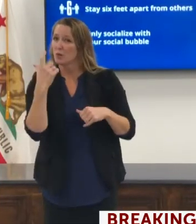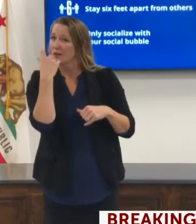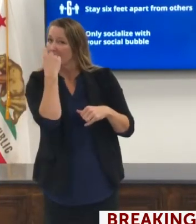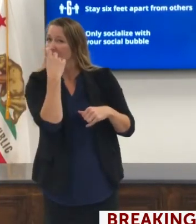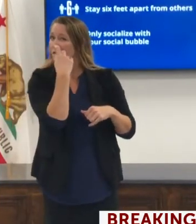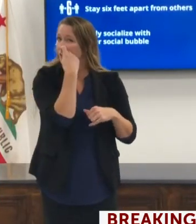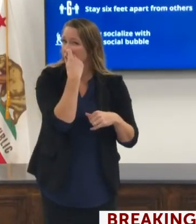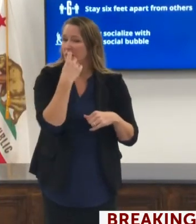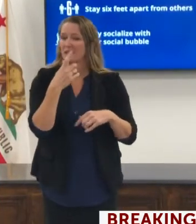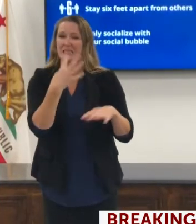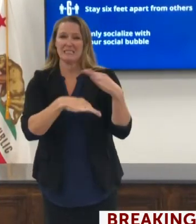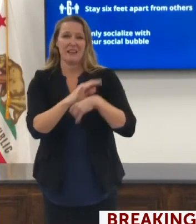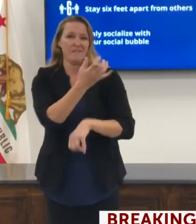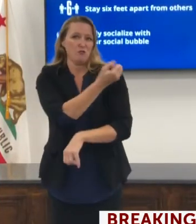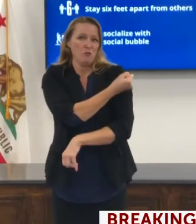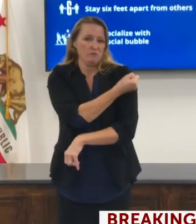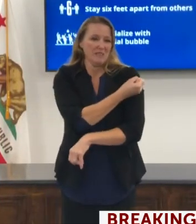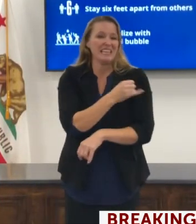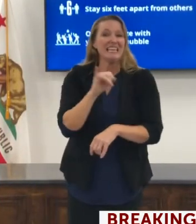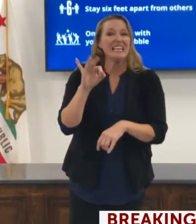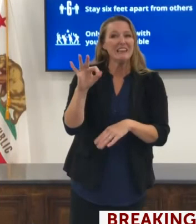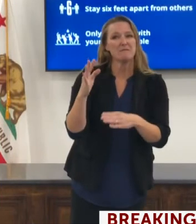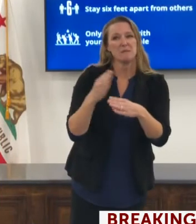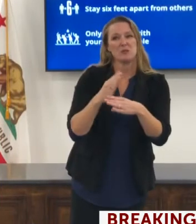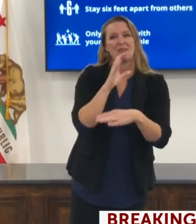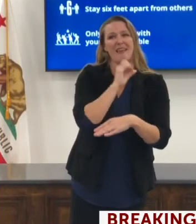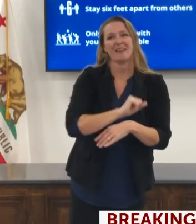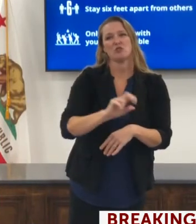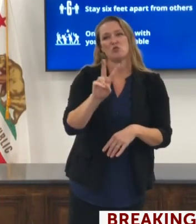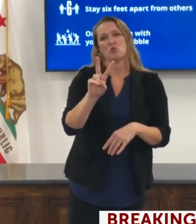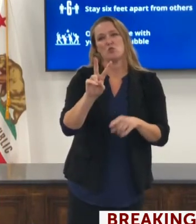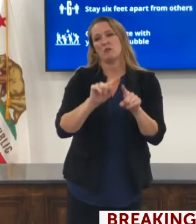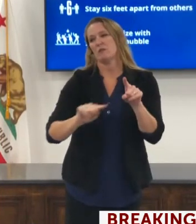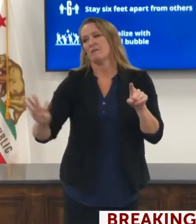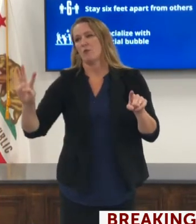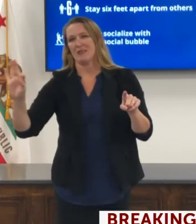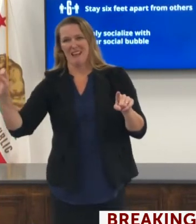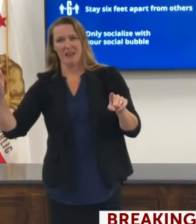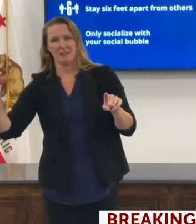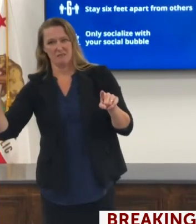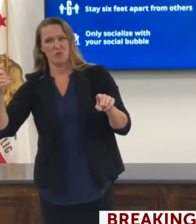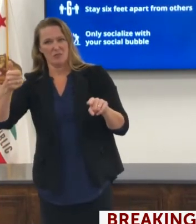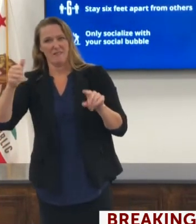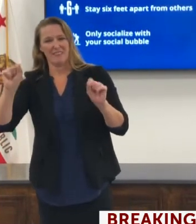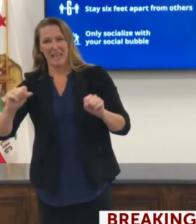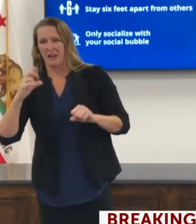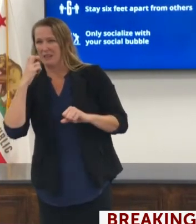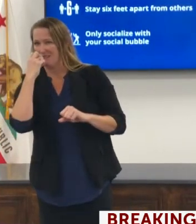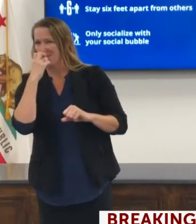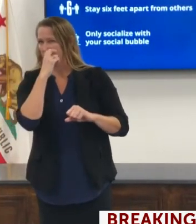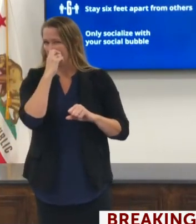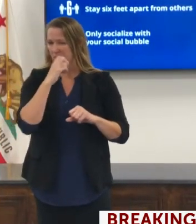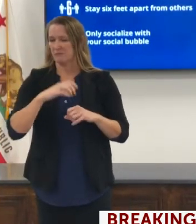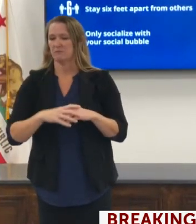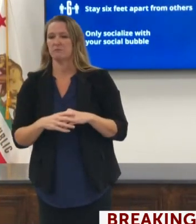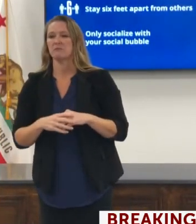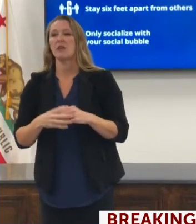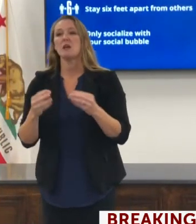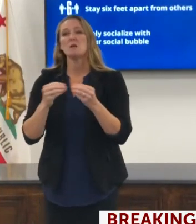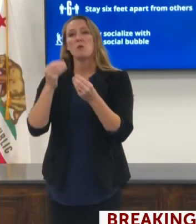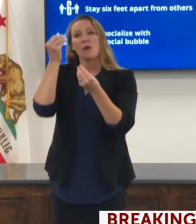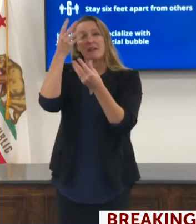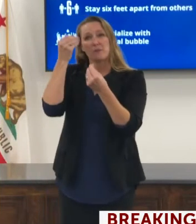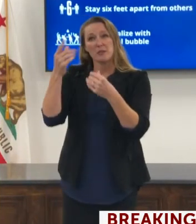those that are between 2 and 49. More details are available on the county's website at